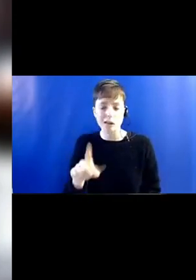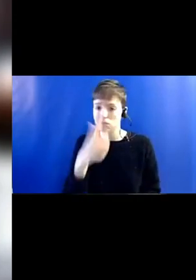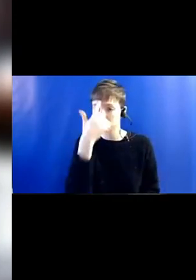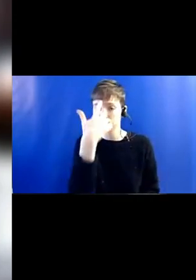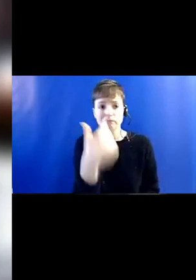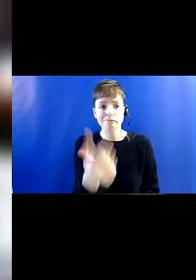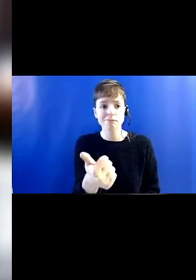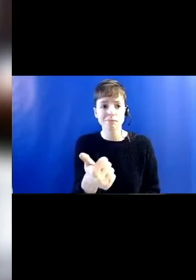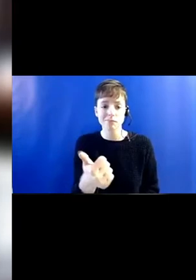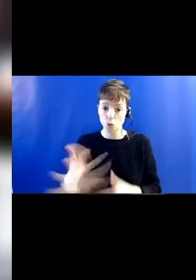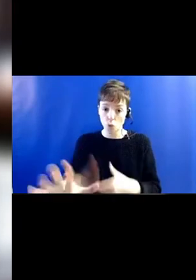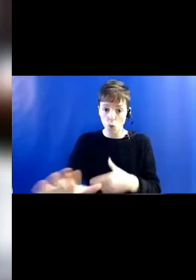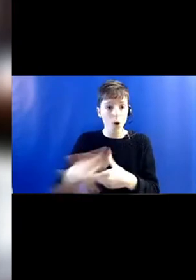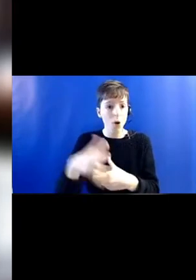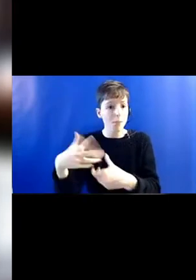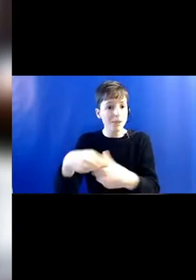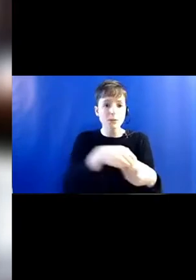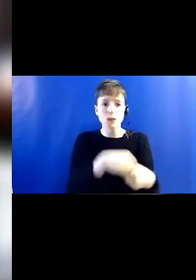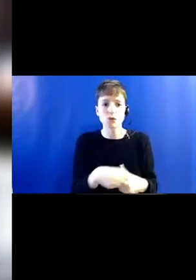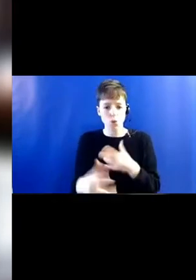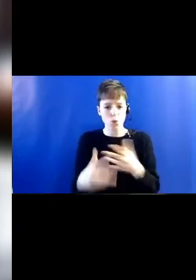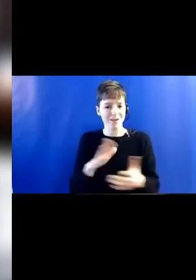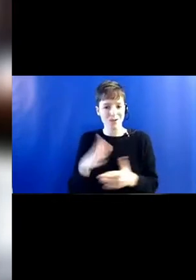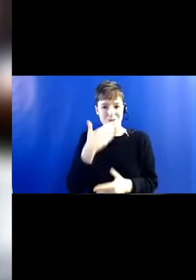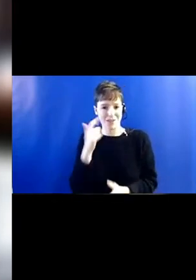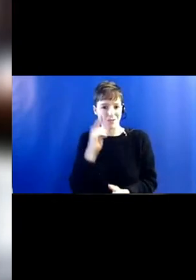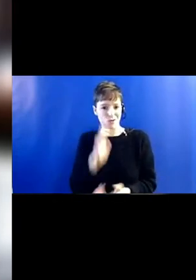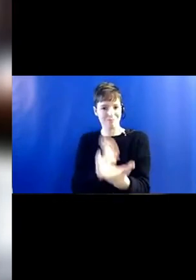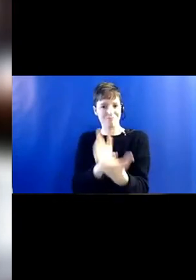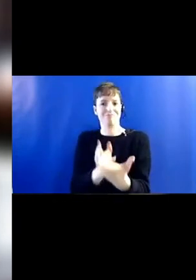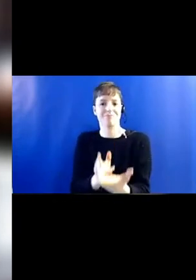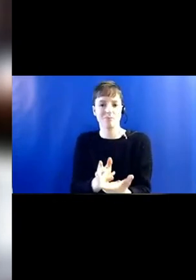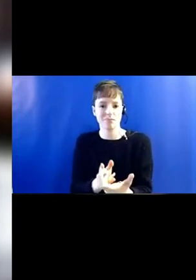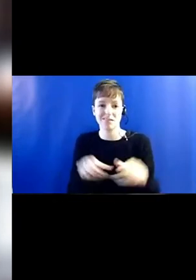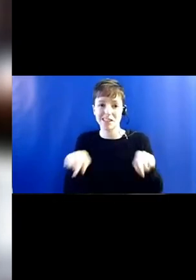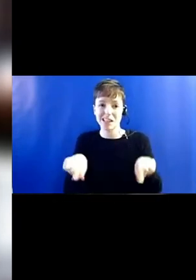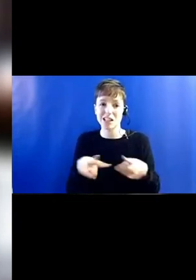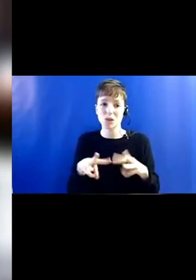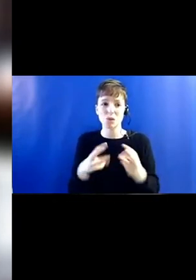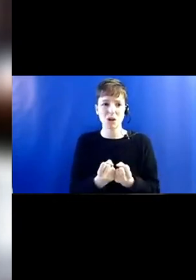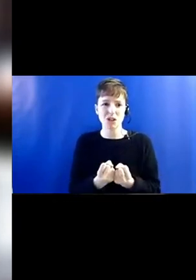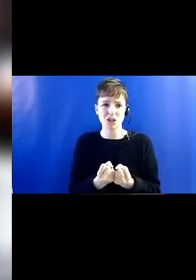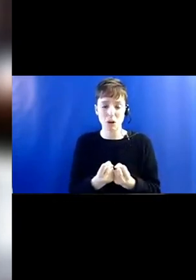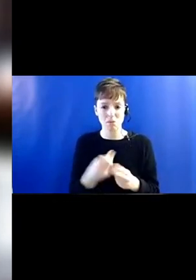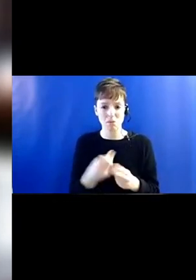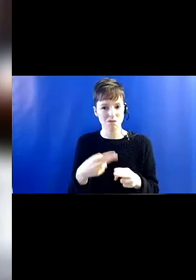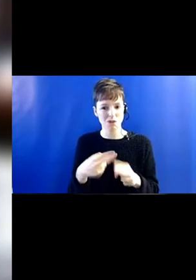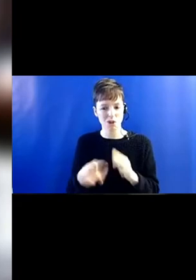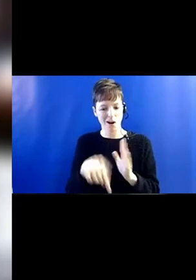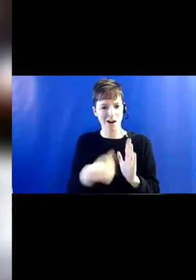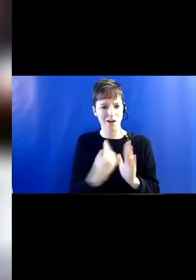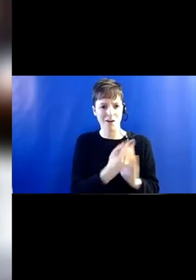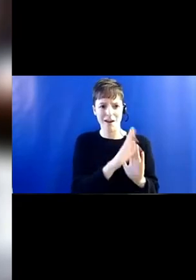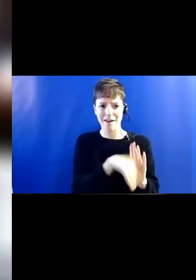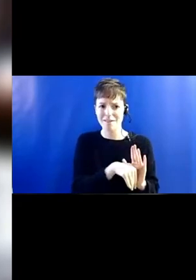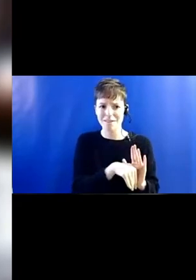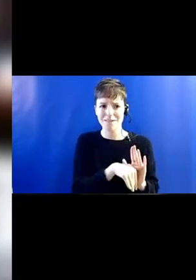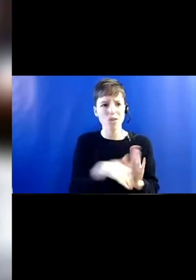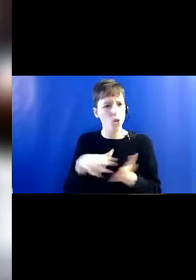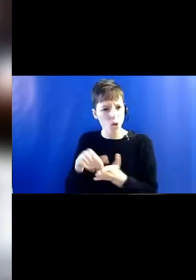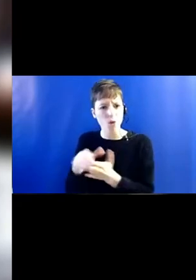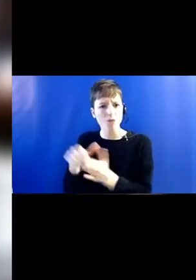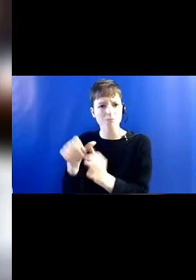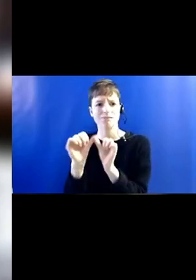you. The workshop will continue beyond the bounds of this session, and you can engage with the